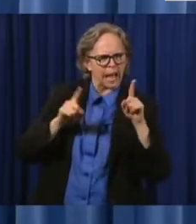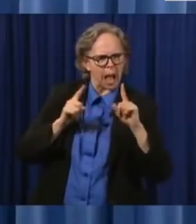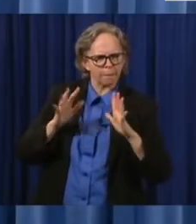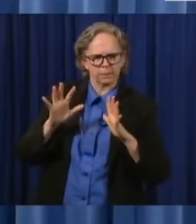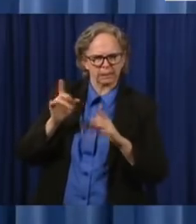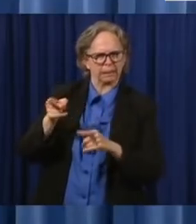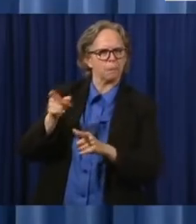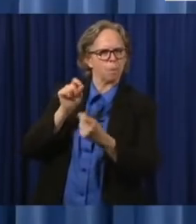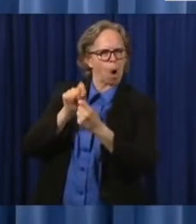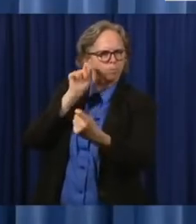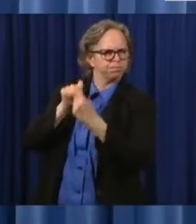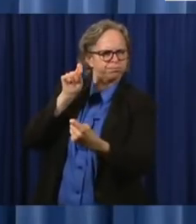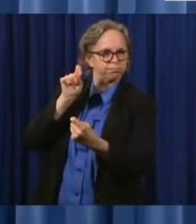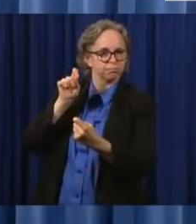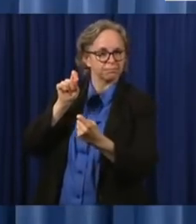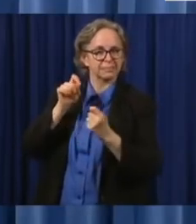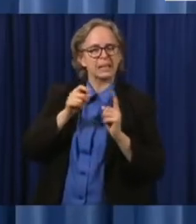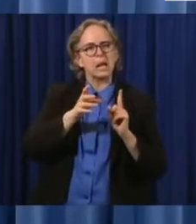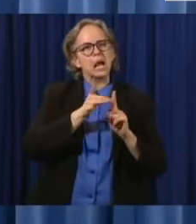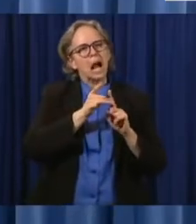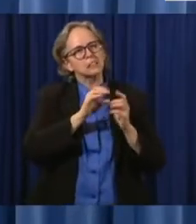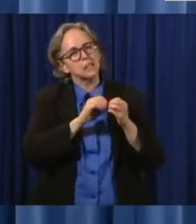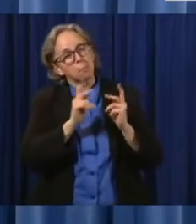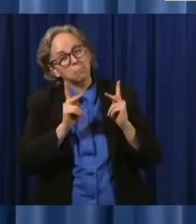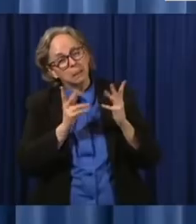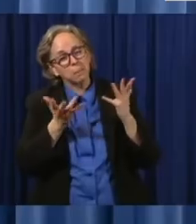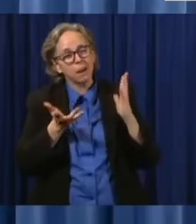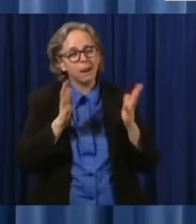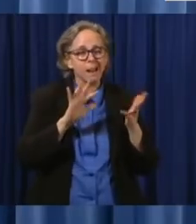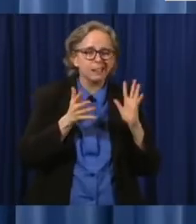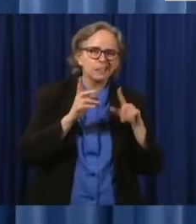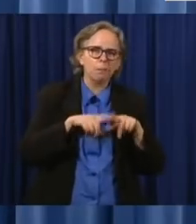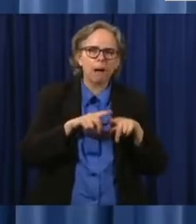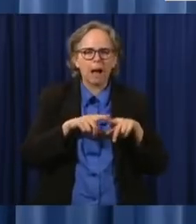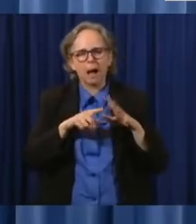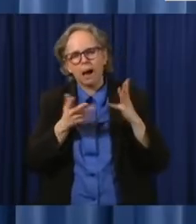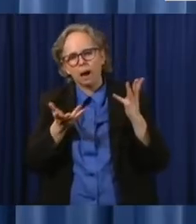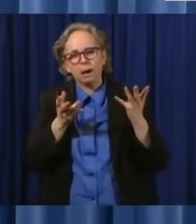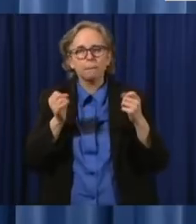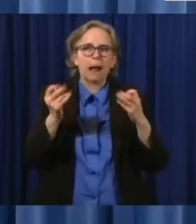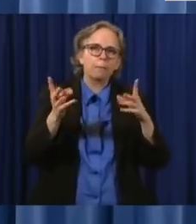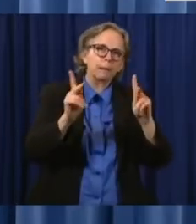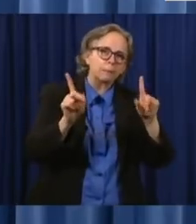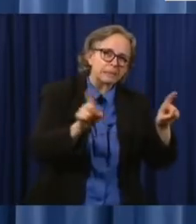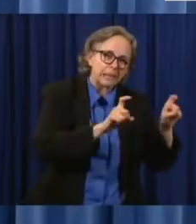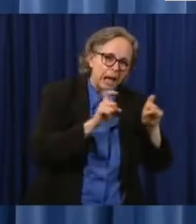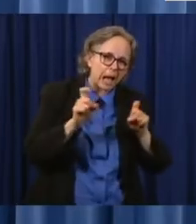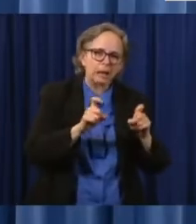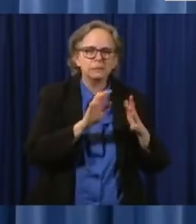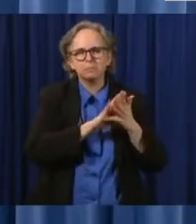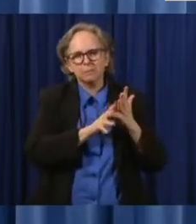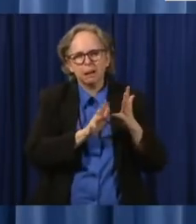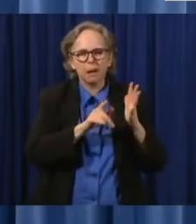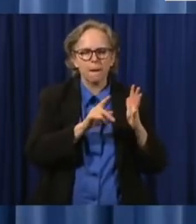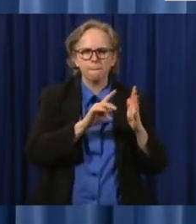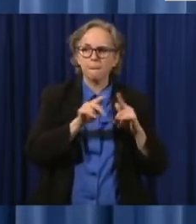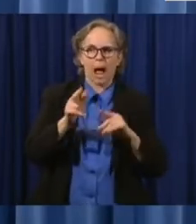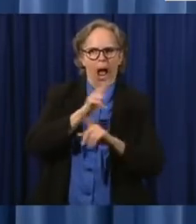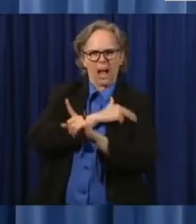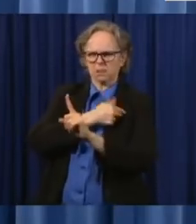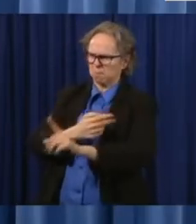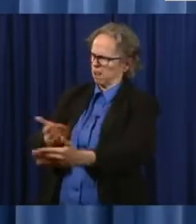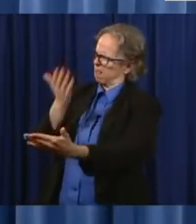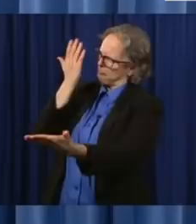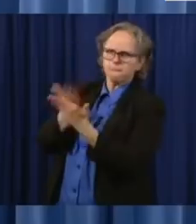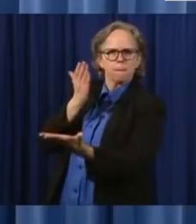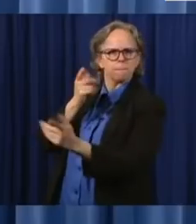Cases depend to a lot of extent on how much testing you're doing. So as we do more testing, we're going to see the more cases go up.